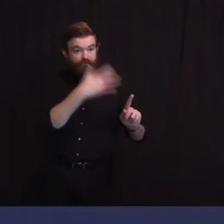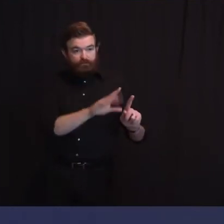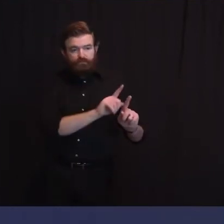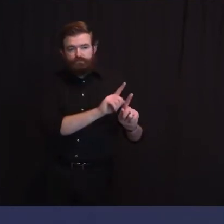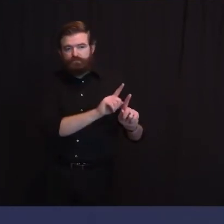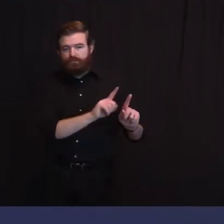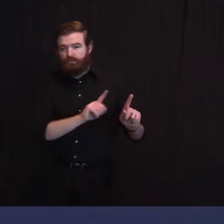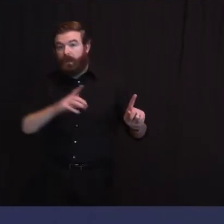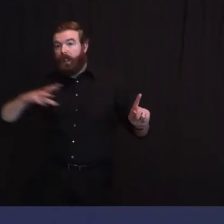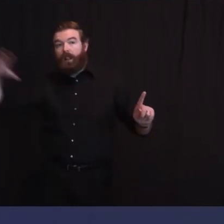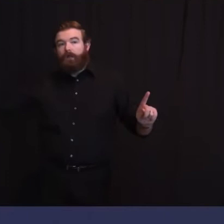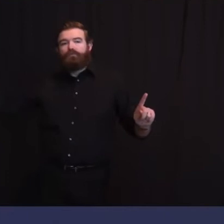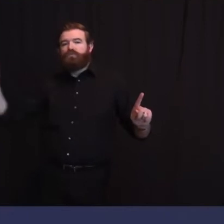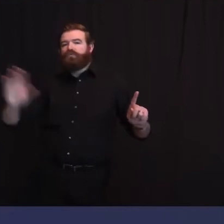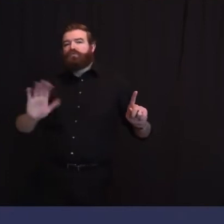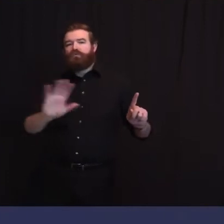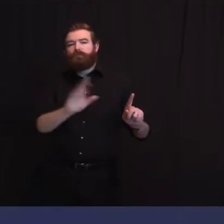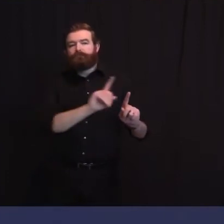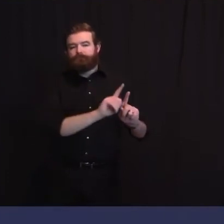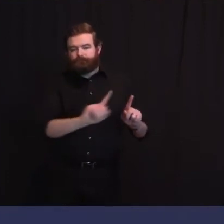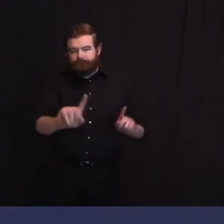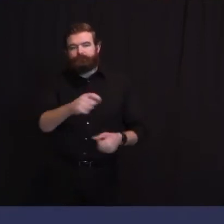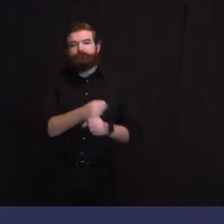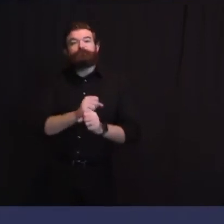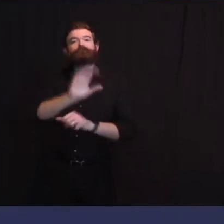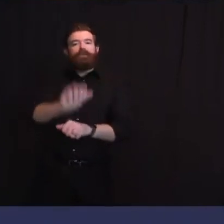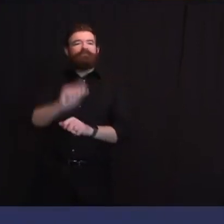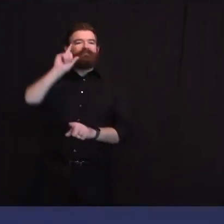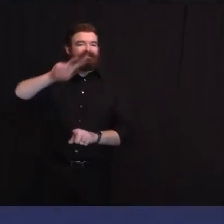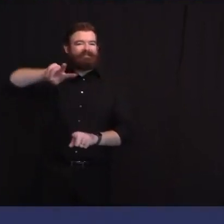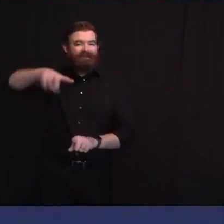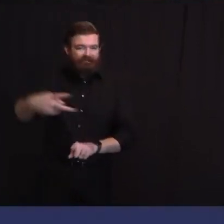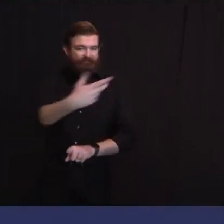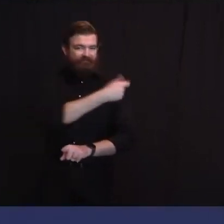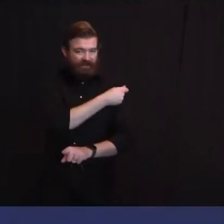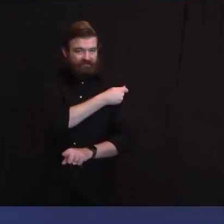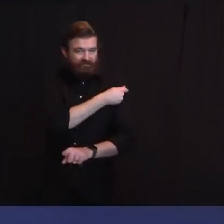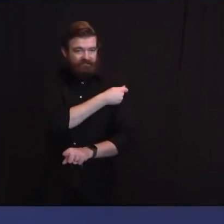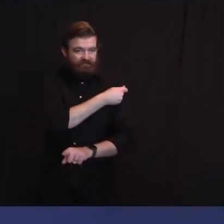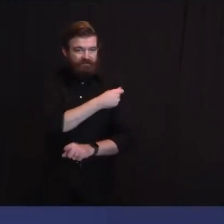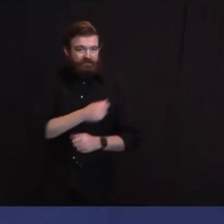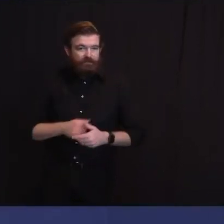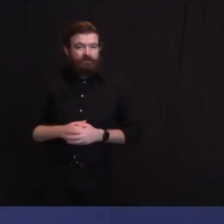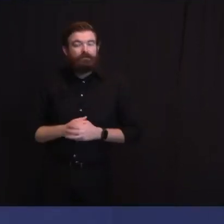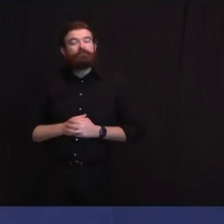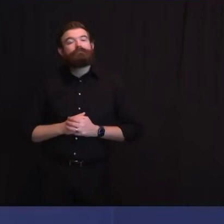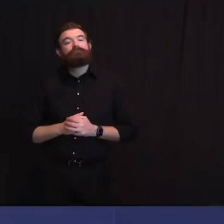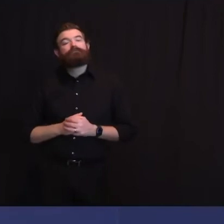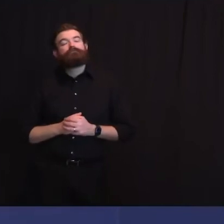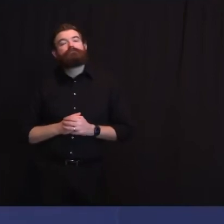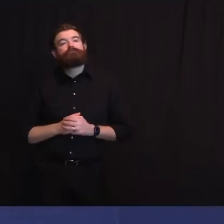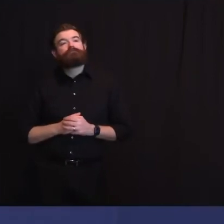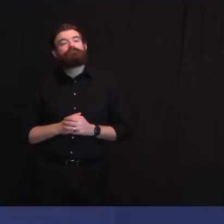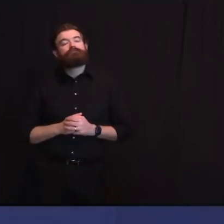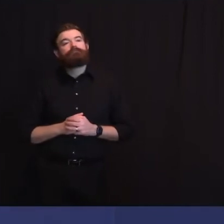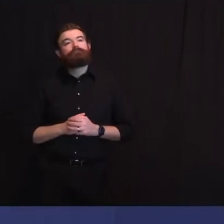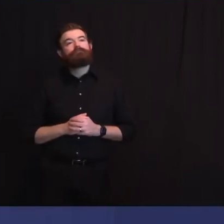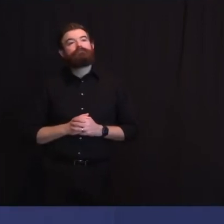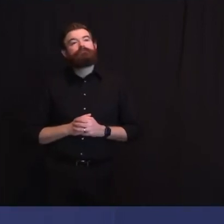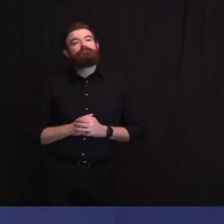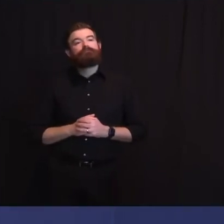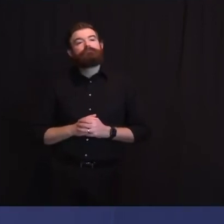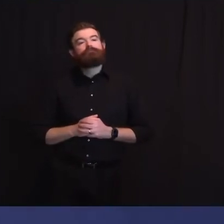done. Any other comments? Just on the second doses, we do have allocated doses for the second doses, because